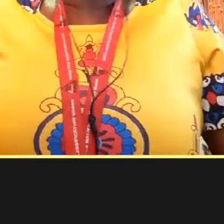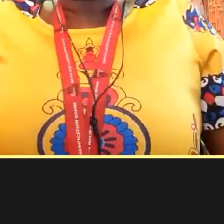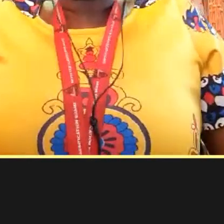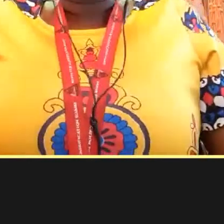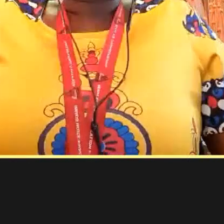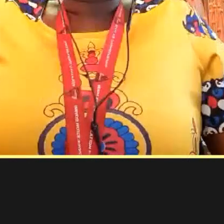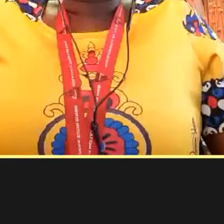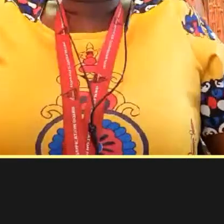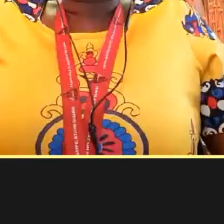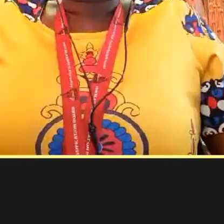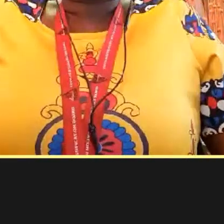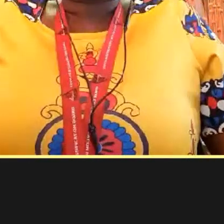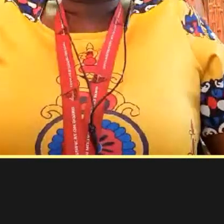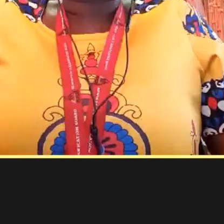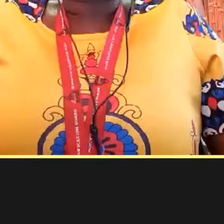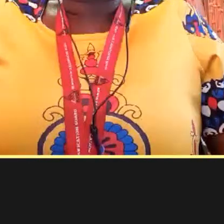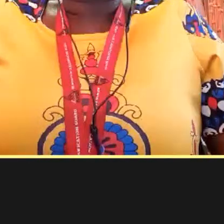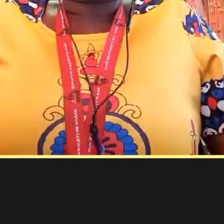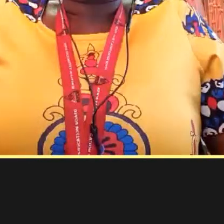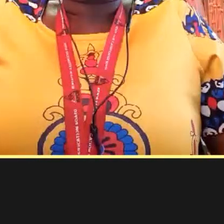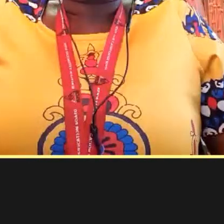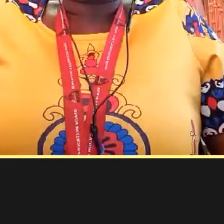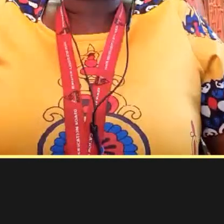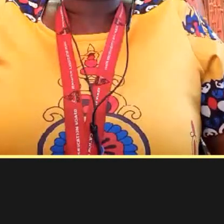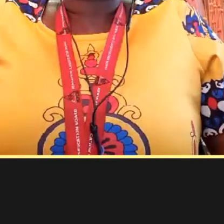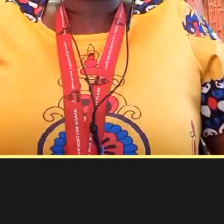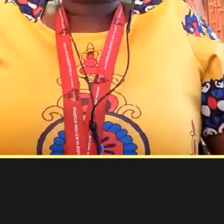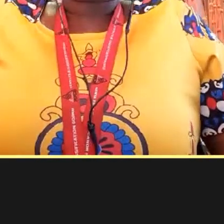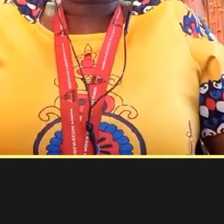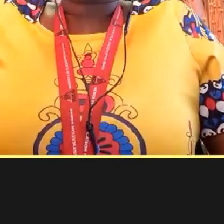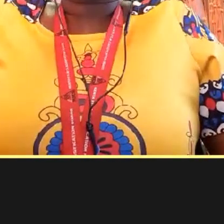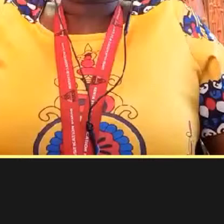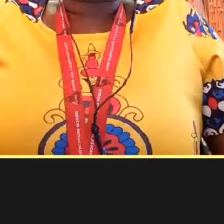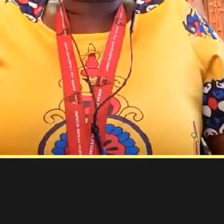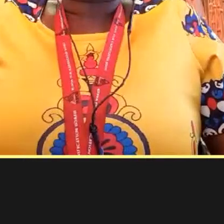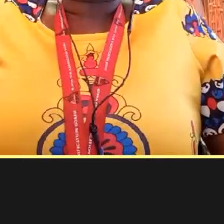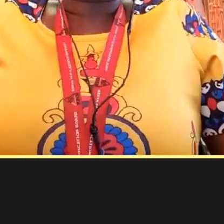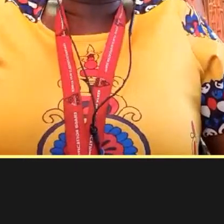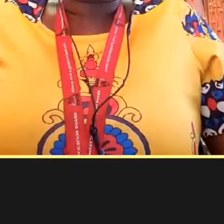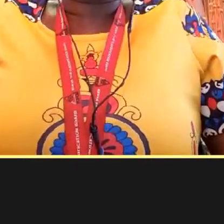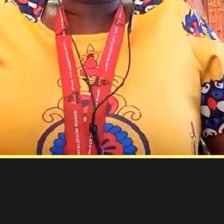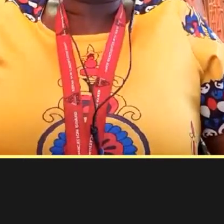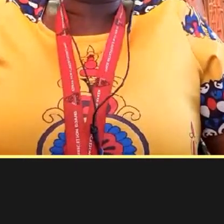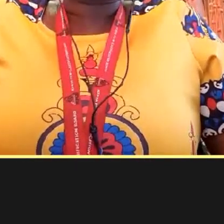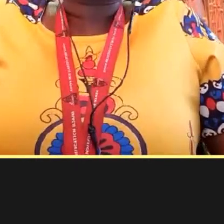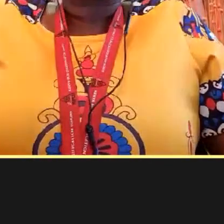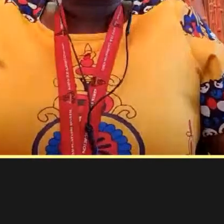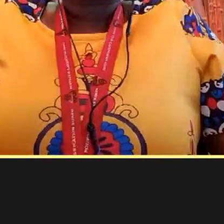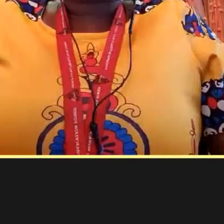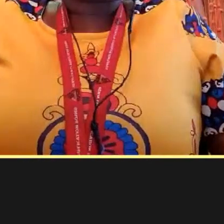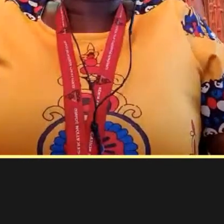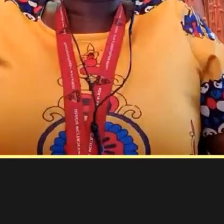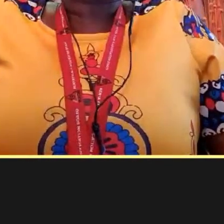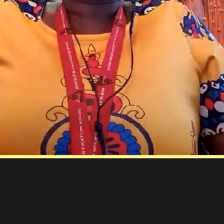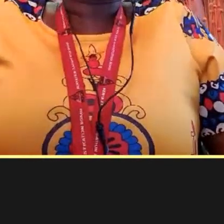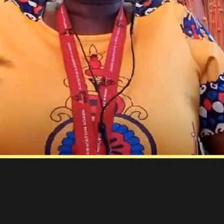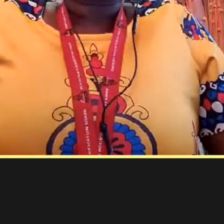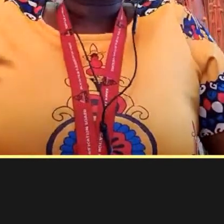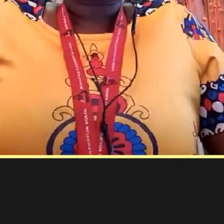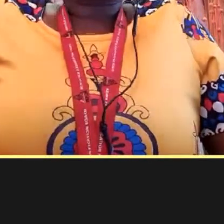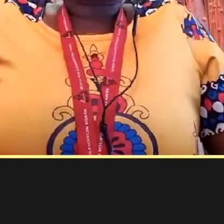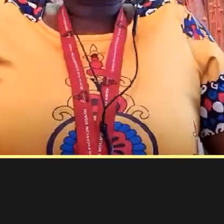Live. We are also on Twitter. We were on Twitter as hashtag KFCB Google,